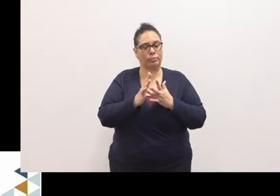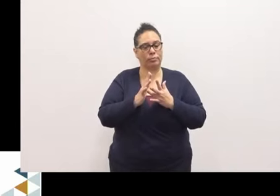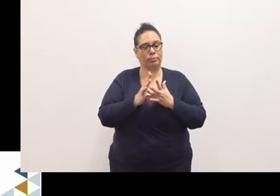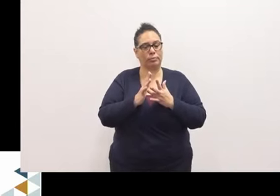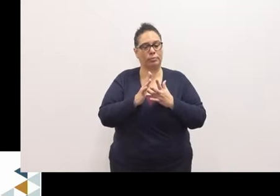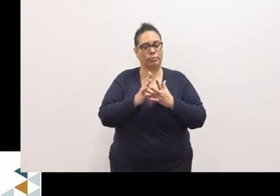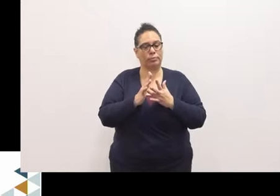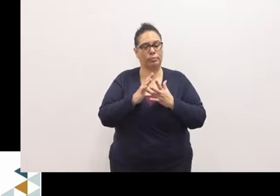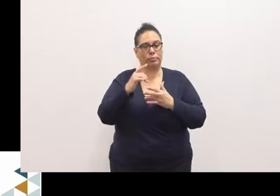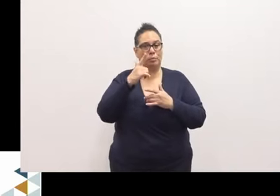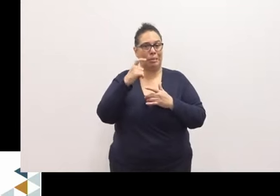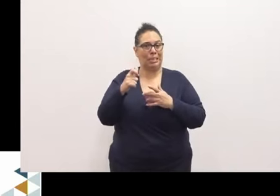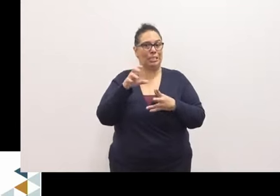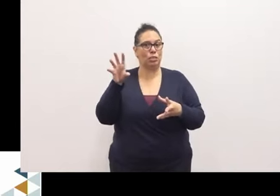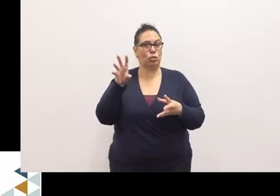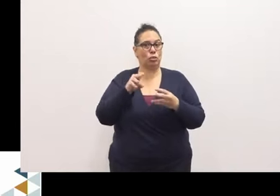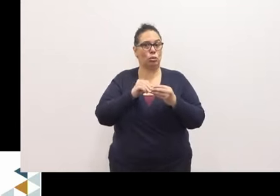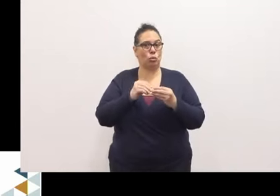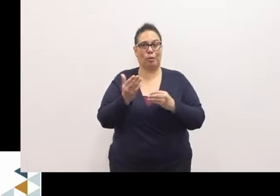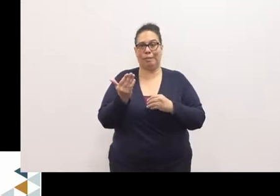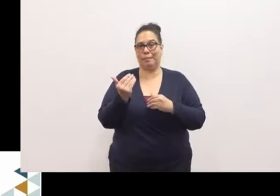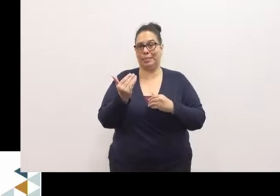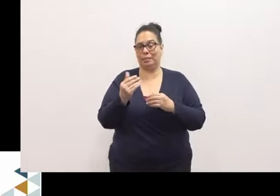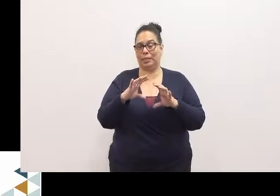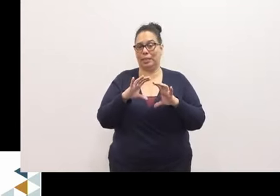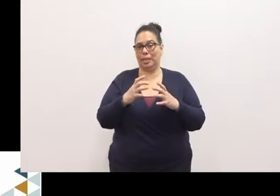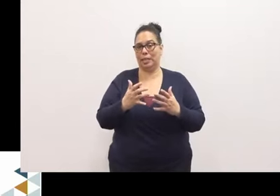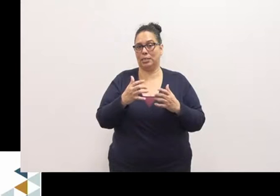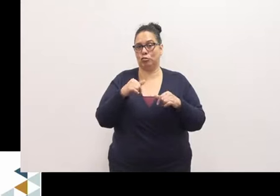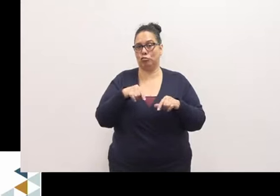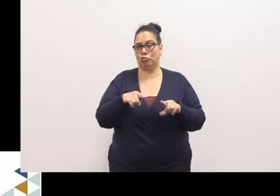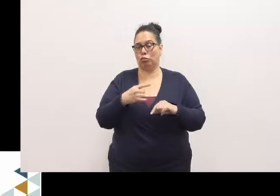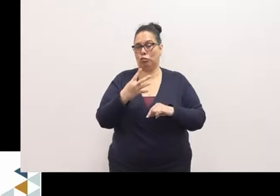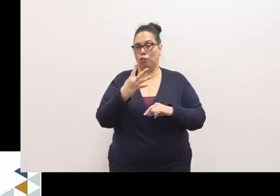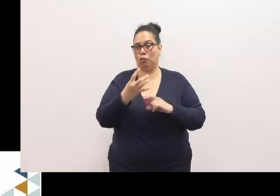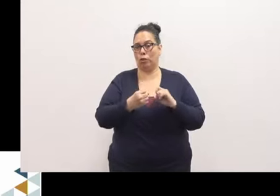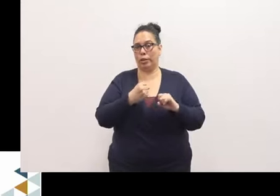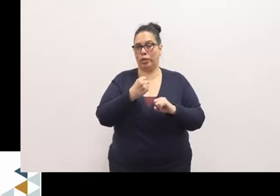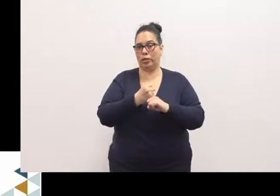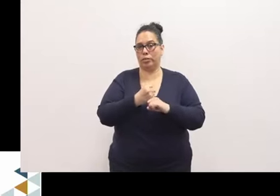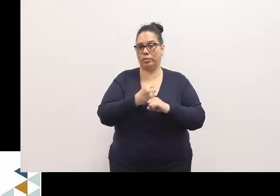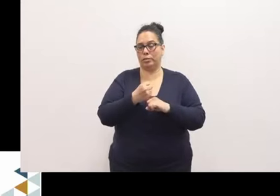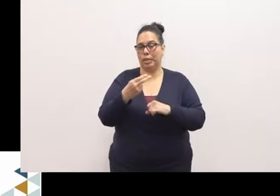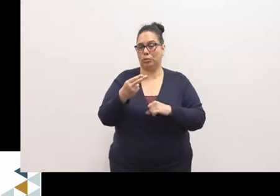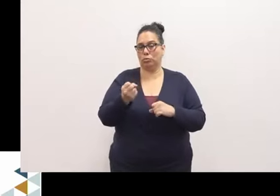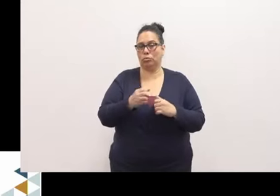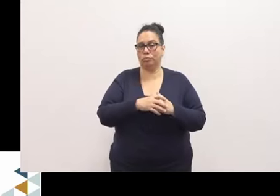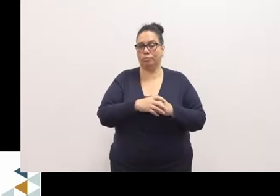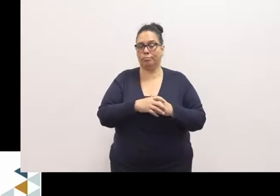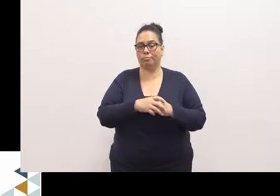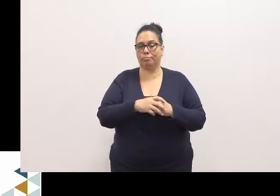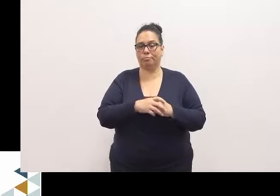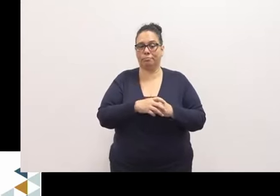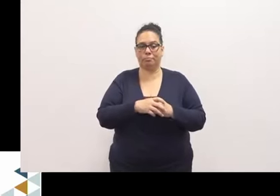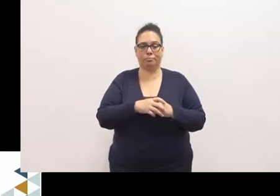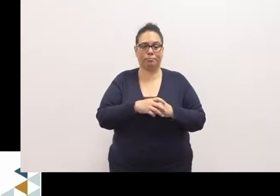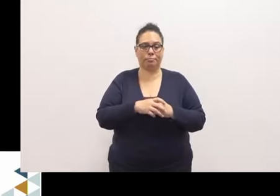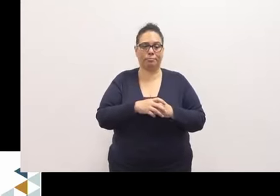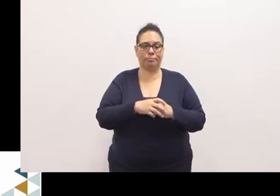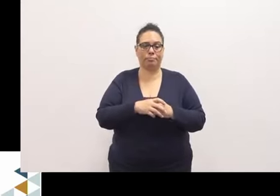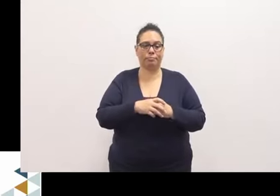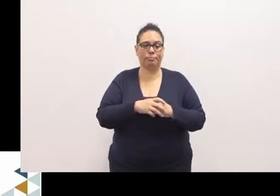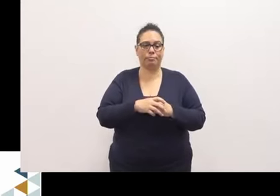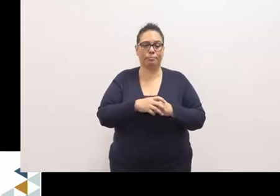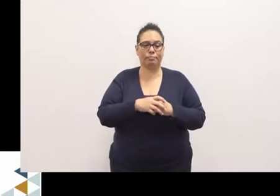it's a total of 15 courses throughout the 4 years that they're in high school. So for example,